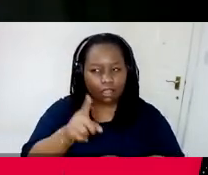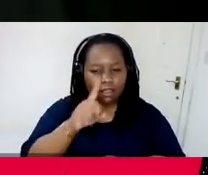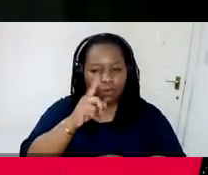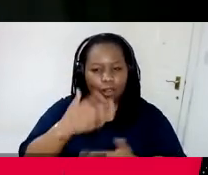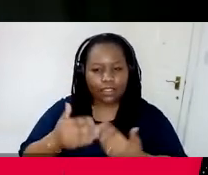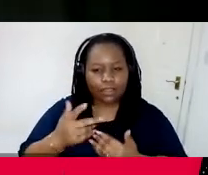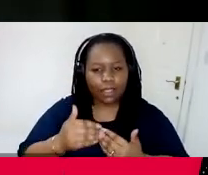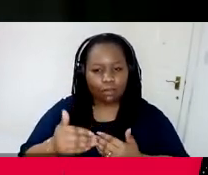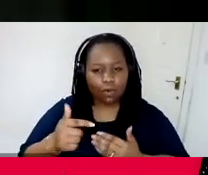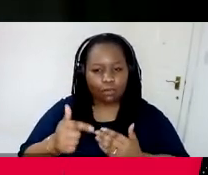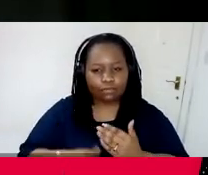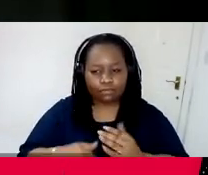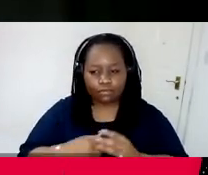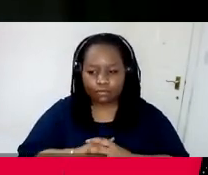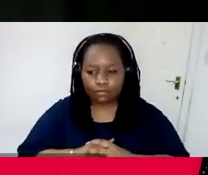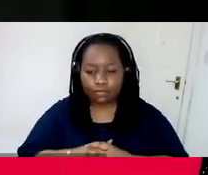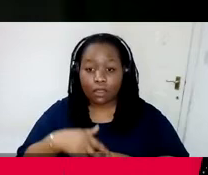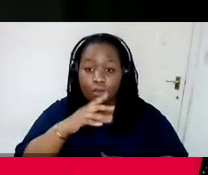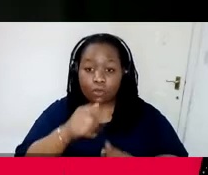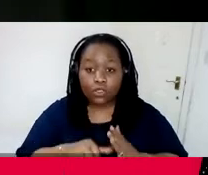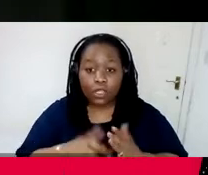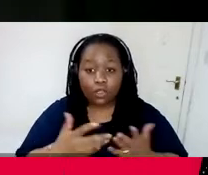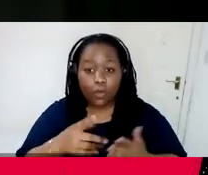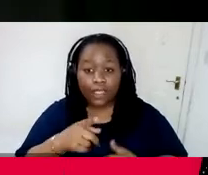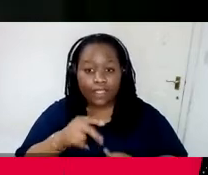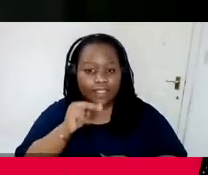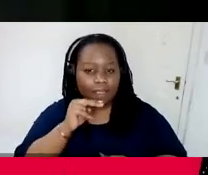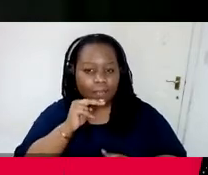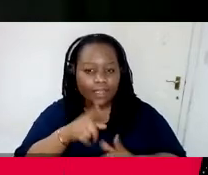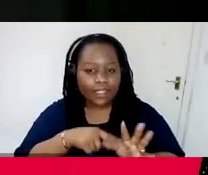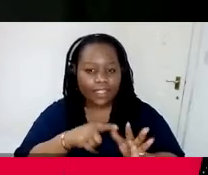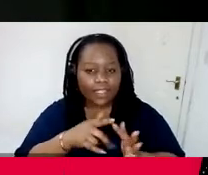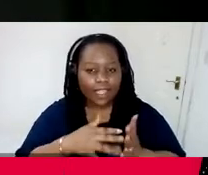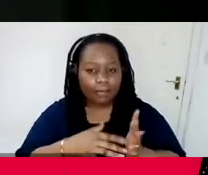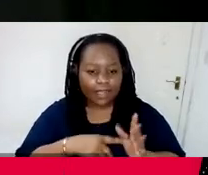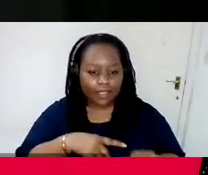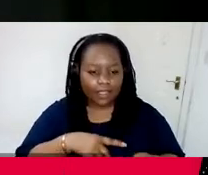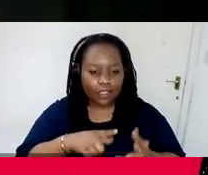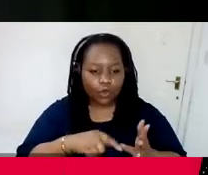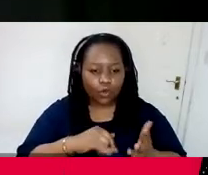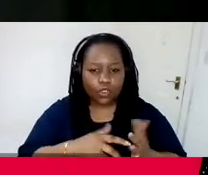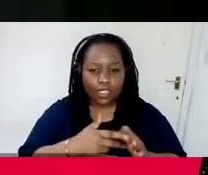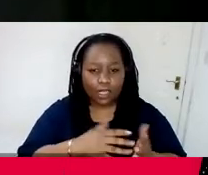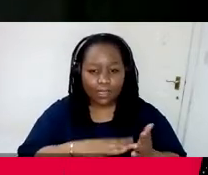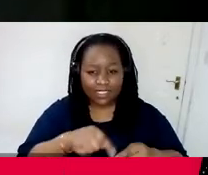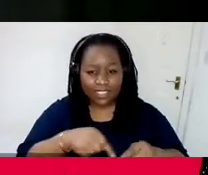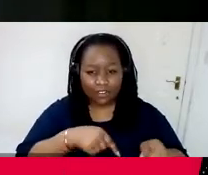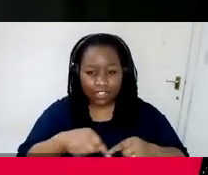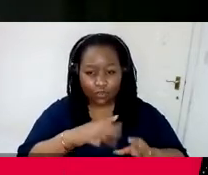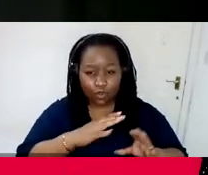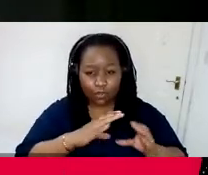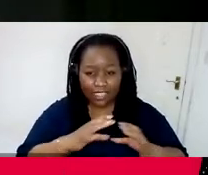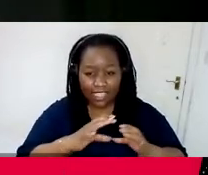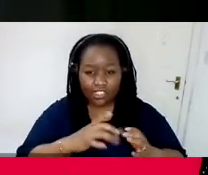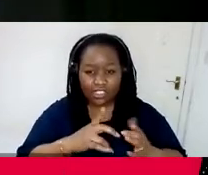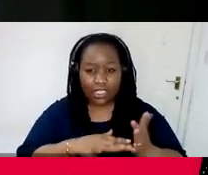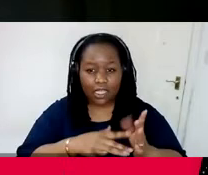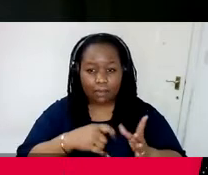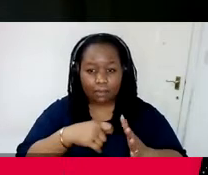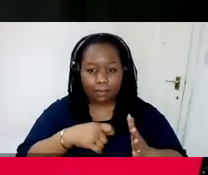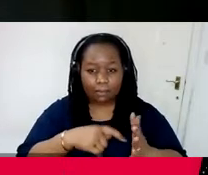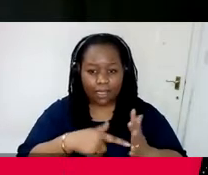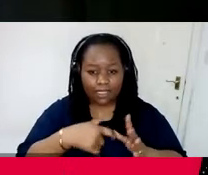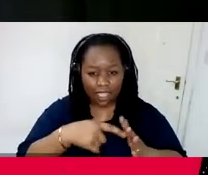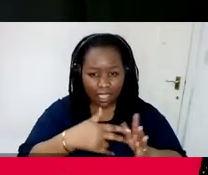But we're going to start today in Yemen, where Osamah is the Director of Media, Communications and Advocacy at Martina for Human